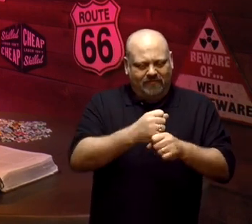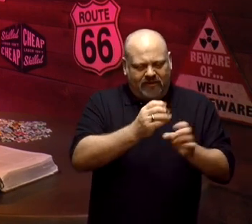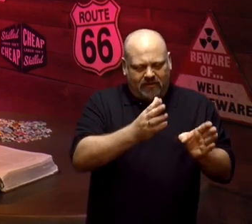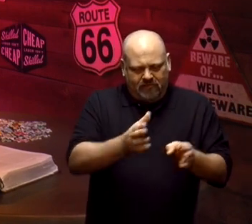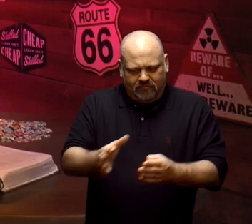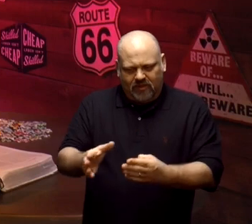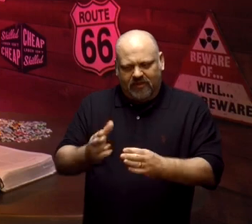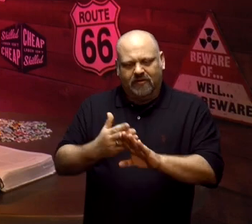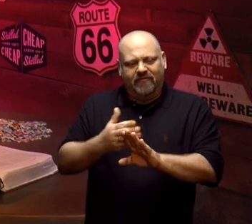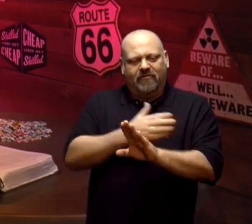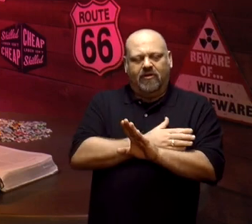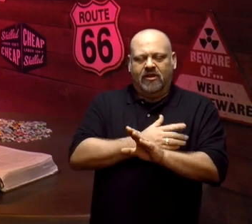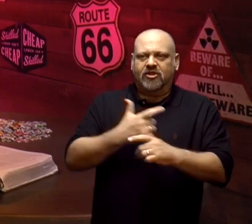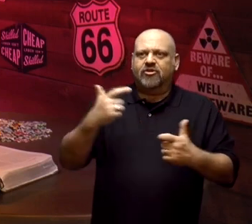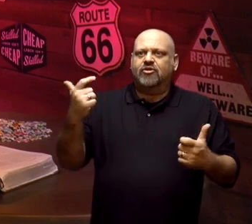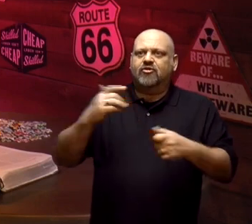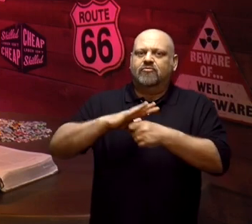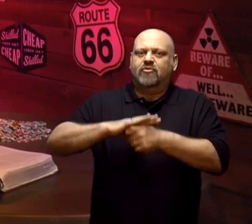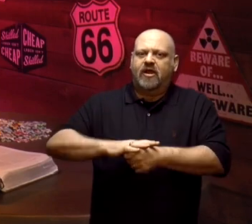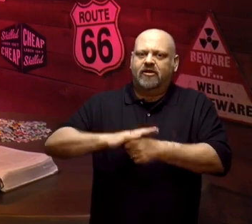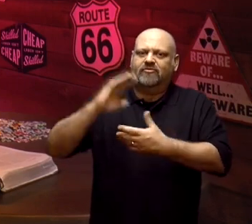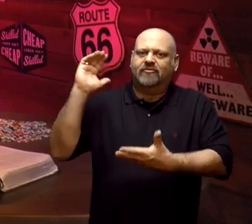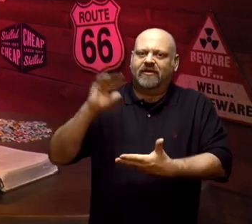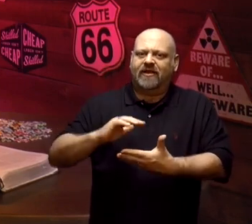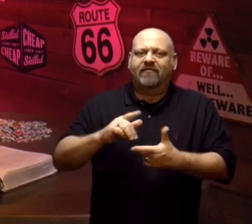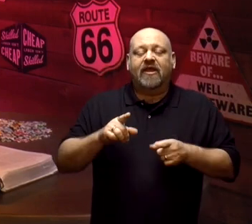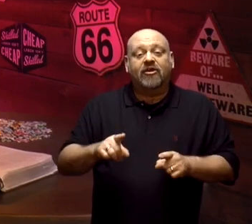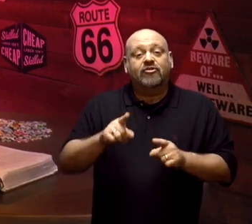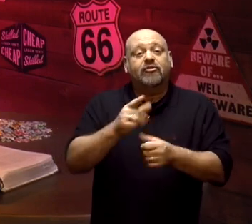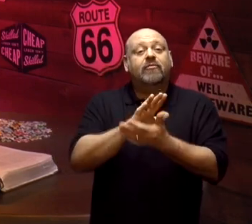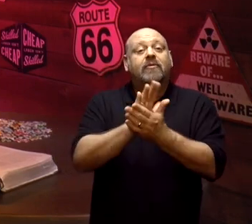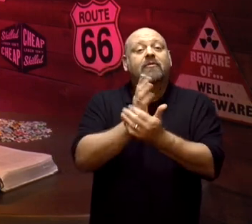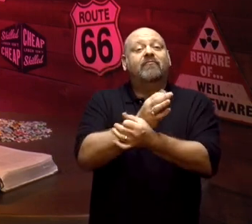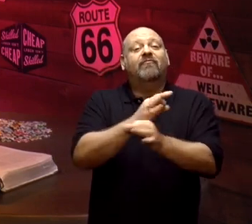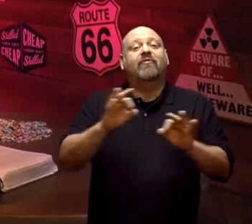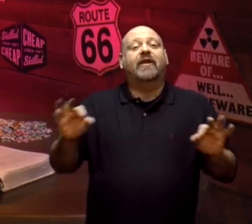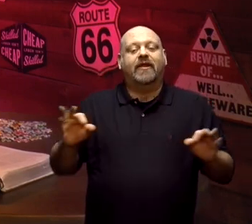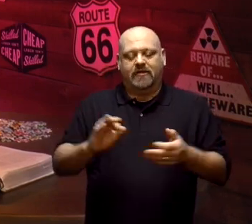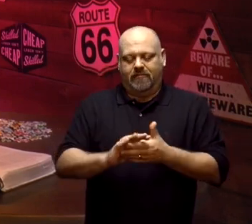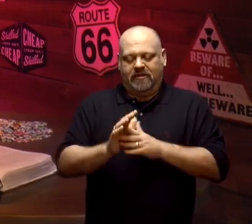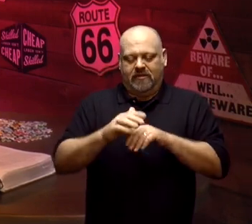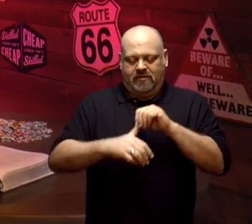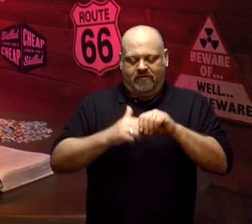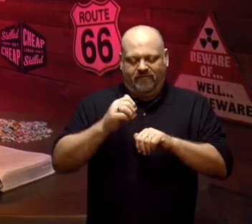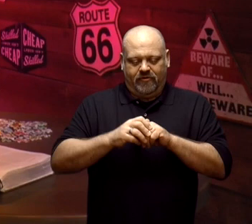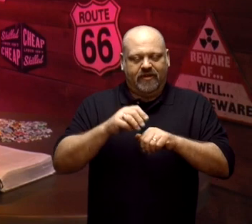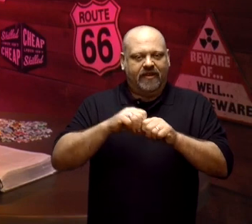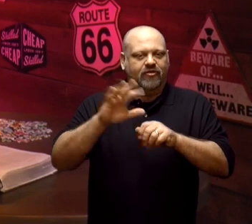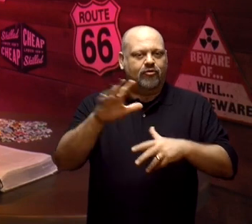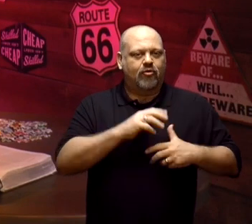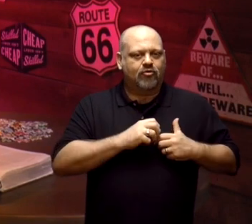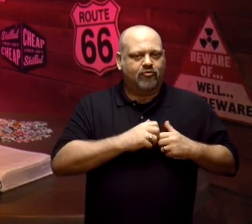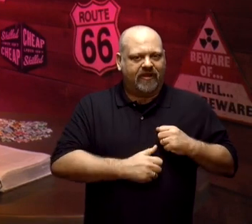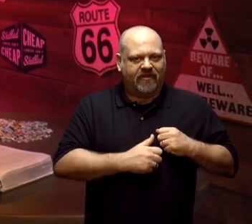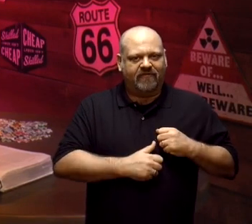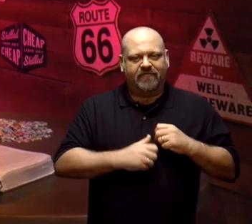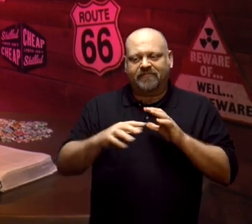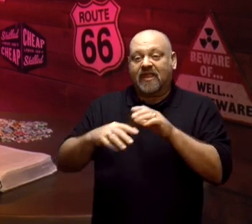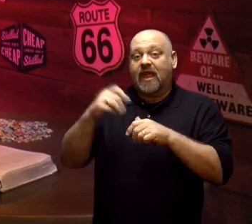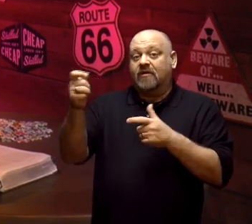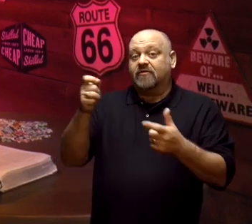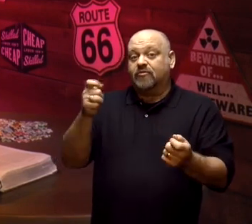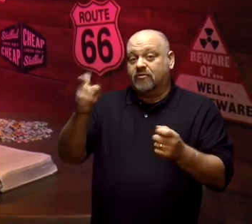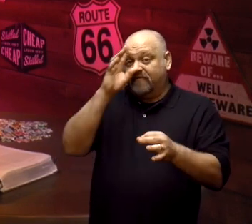a tremendous pressure is relieved as you are freed to be comforted in your grief. Out of